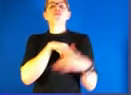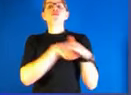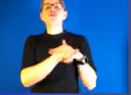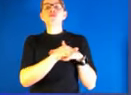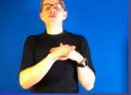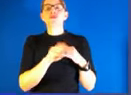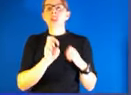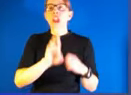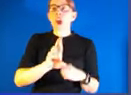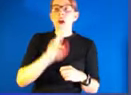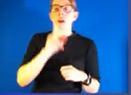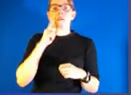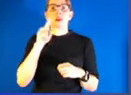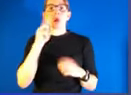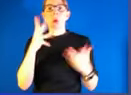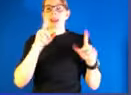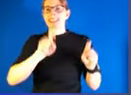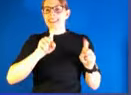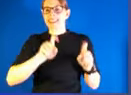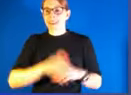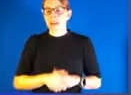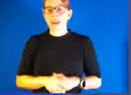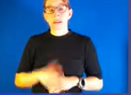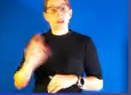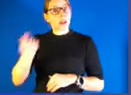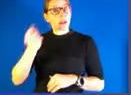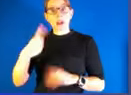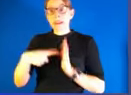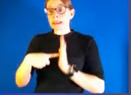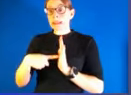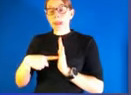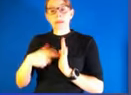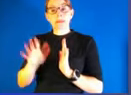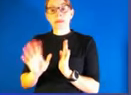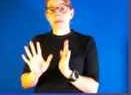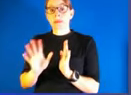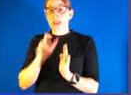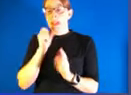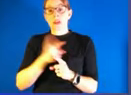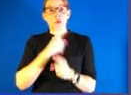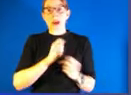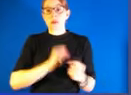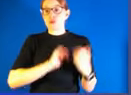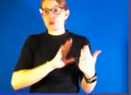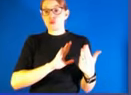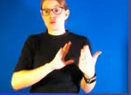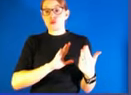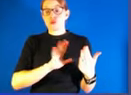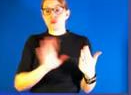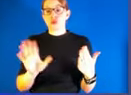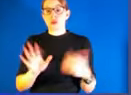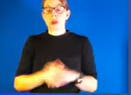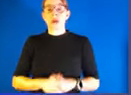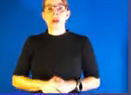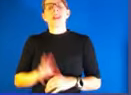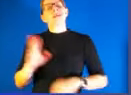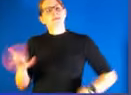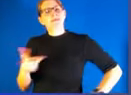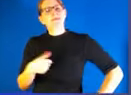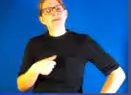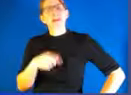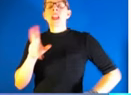get tested. Unless you're having symptoms, that is not the right approach. So Should